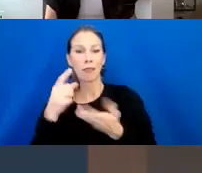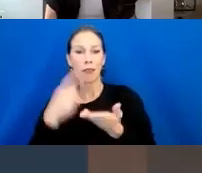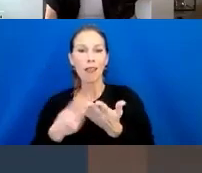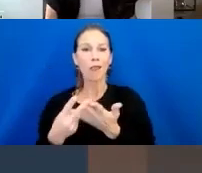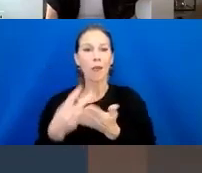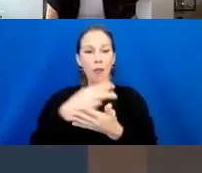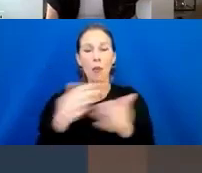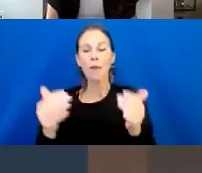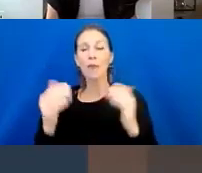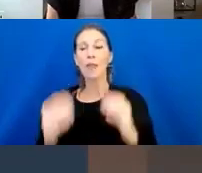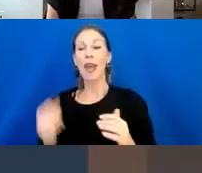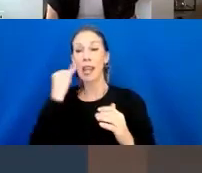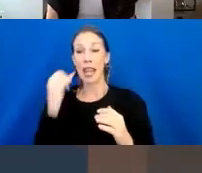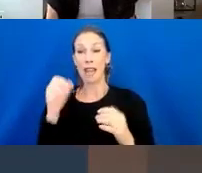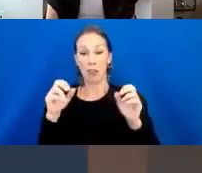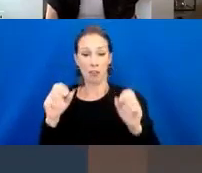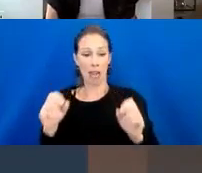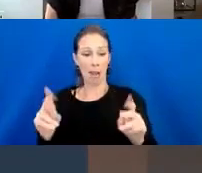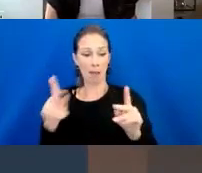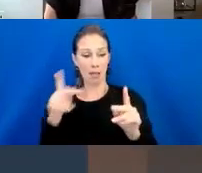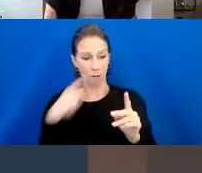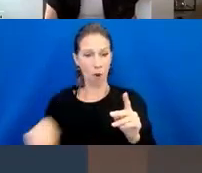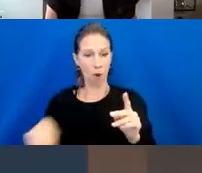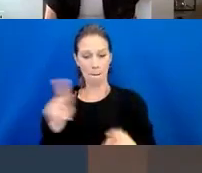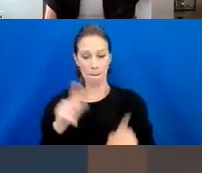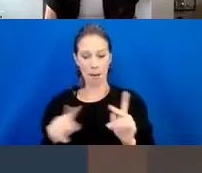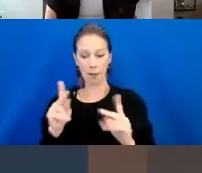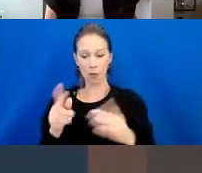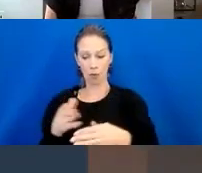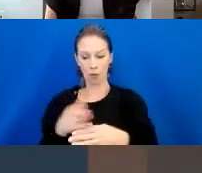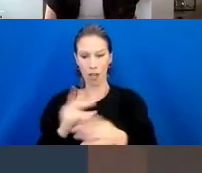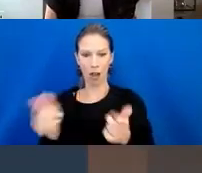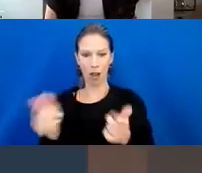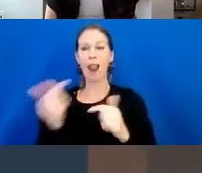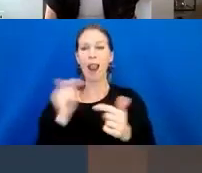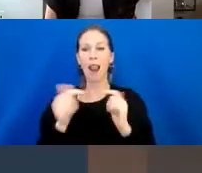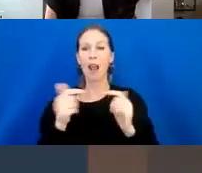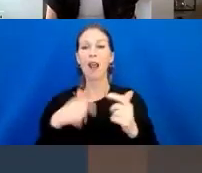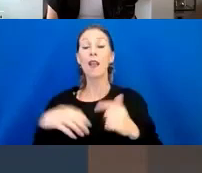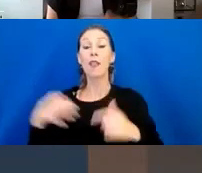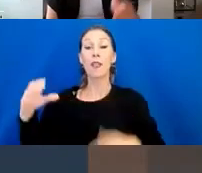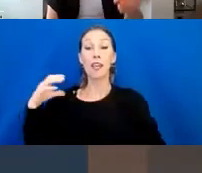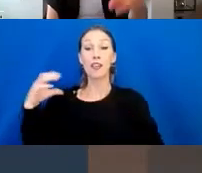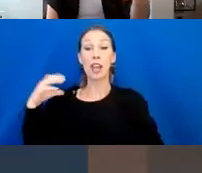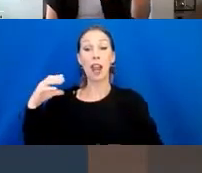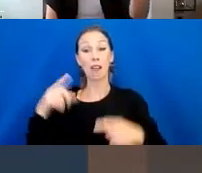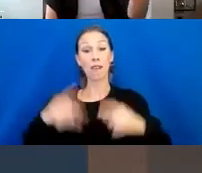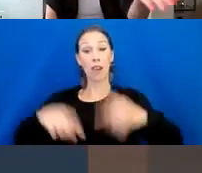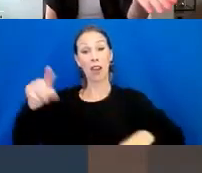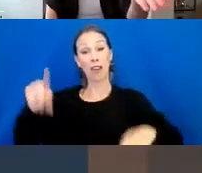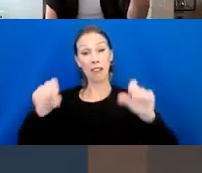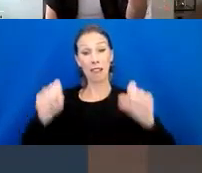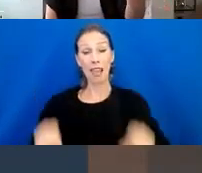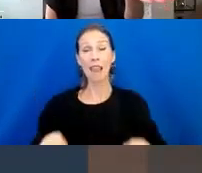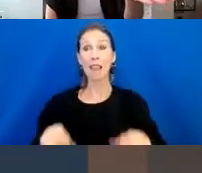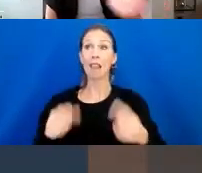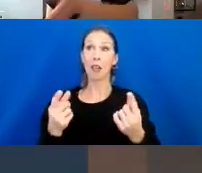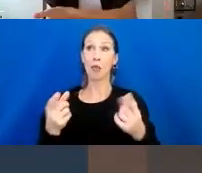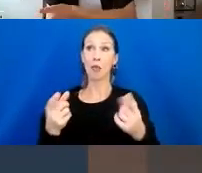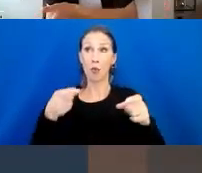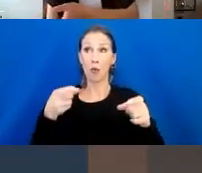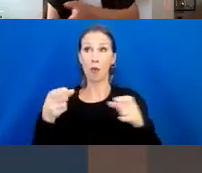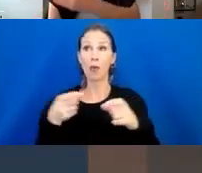the discussant to talk. Chairs can vary. They can take questions for each paper